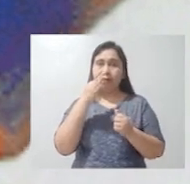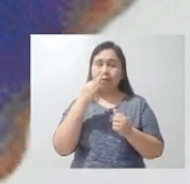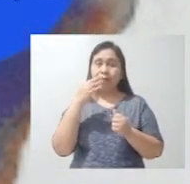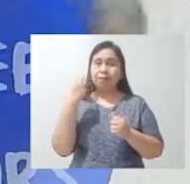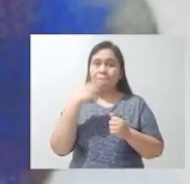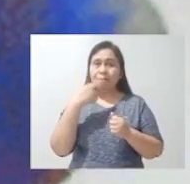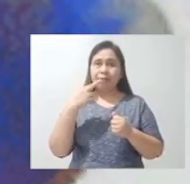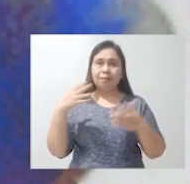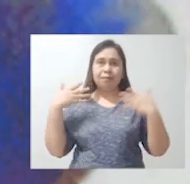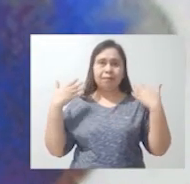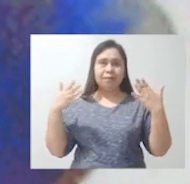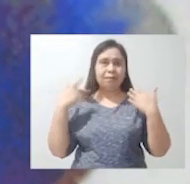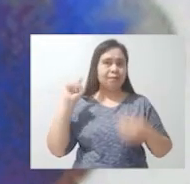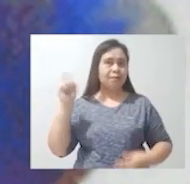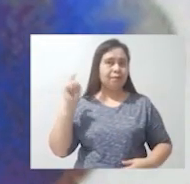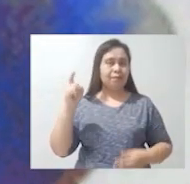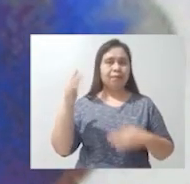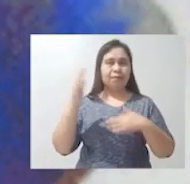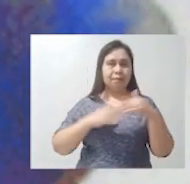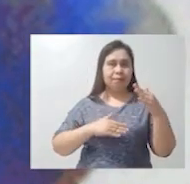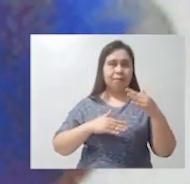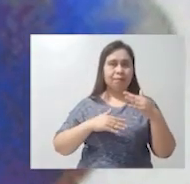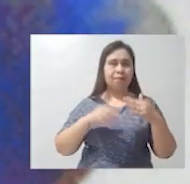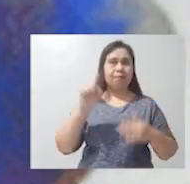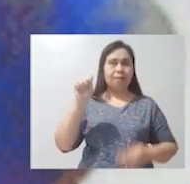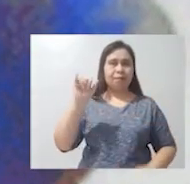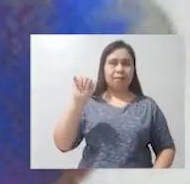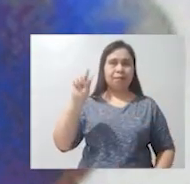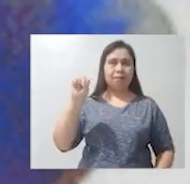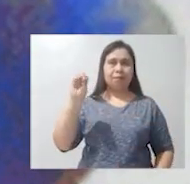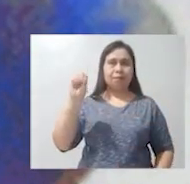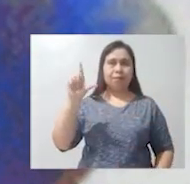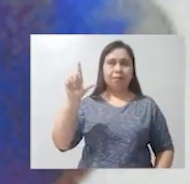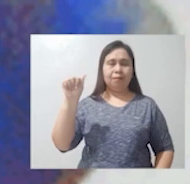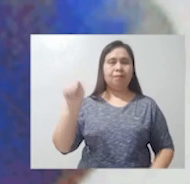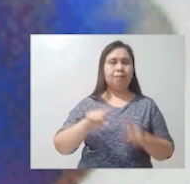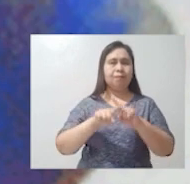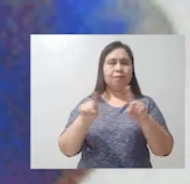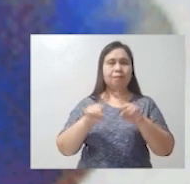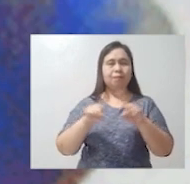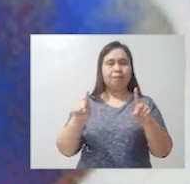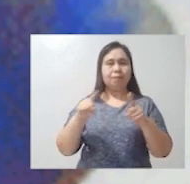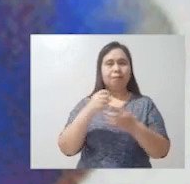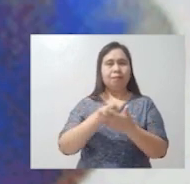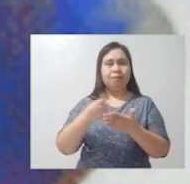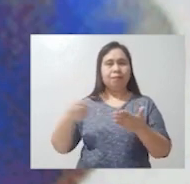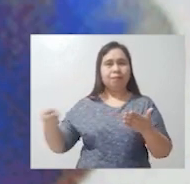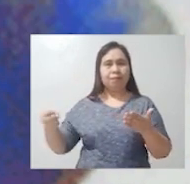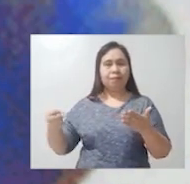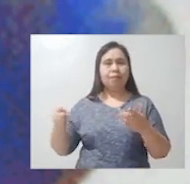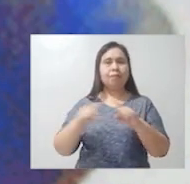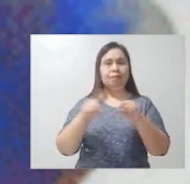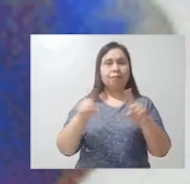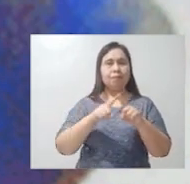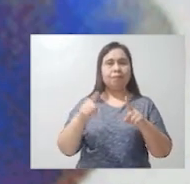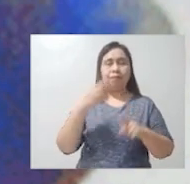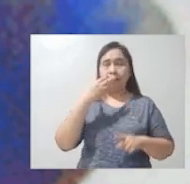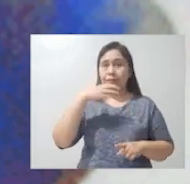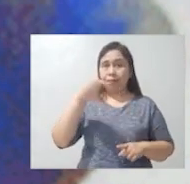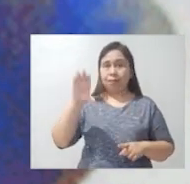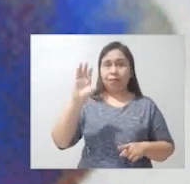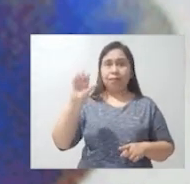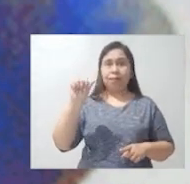tinola. As you can see, different substances have different heat capacity. Since